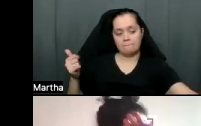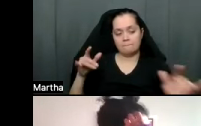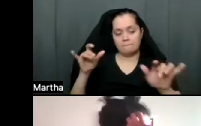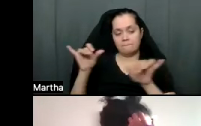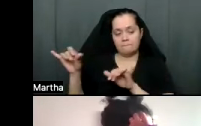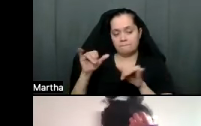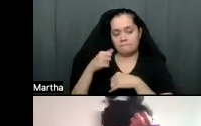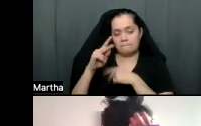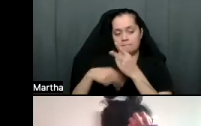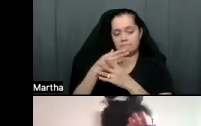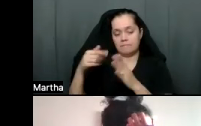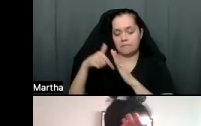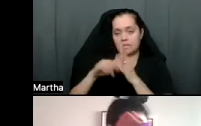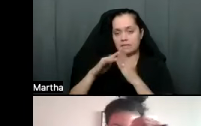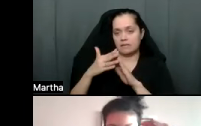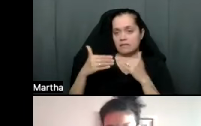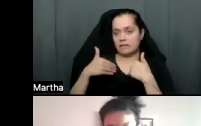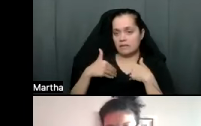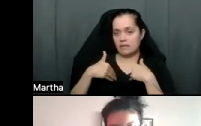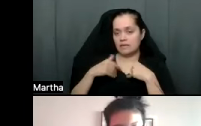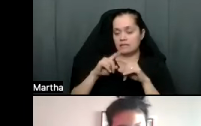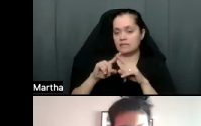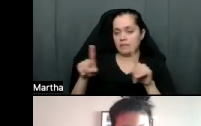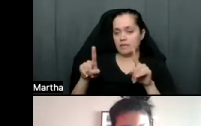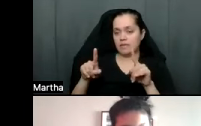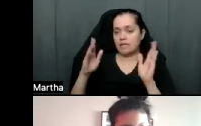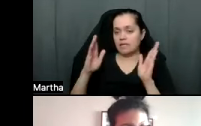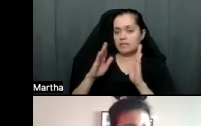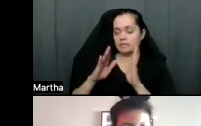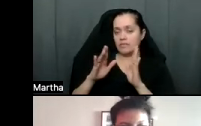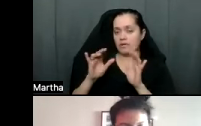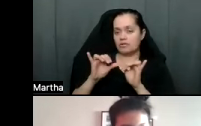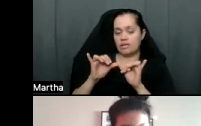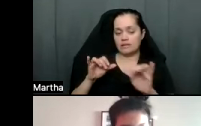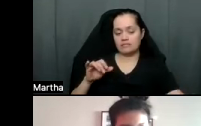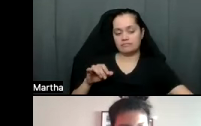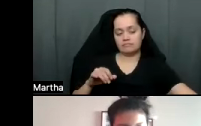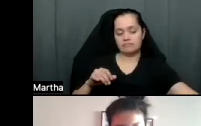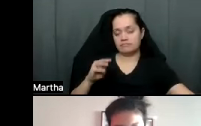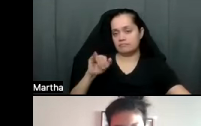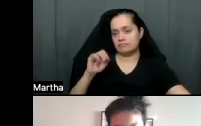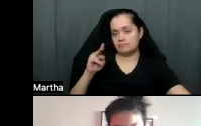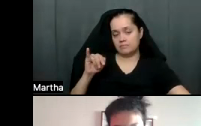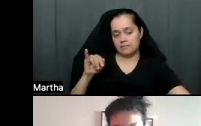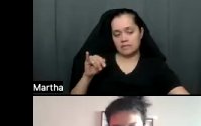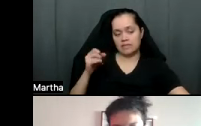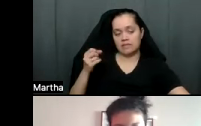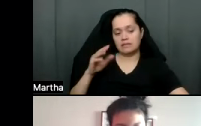the downtown has, but on a smaller scale. Mini central business